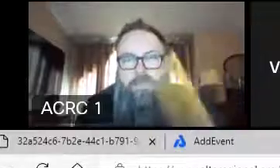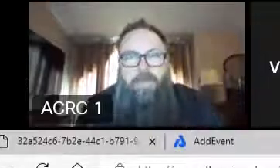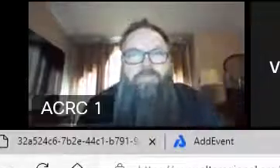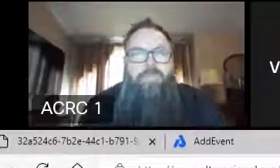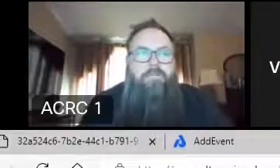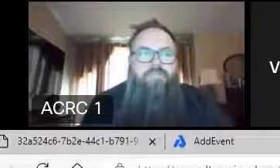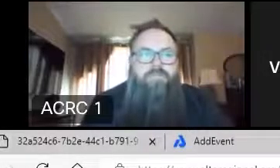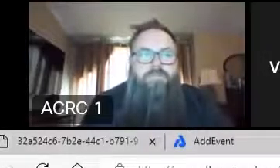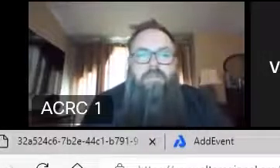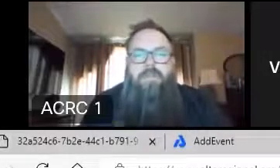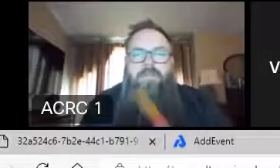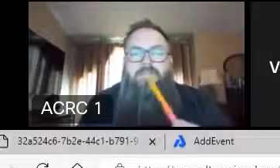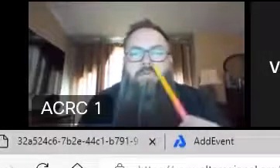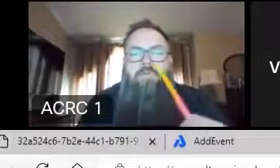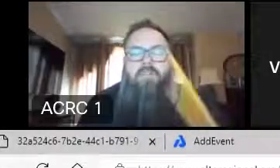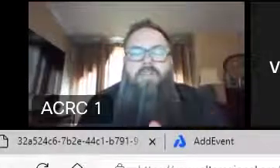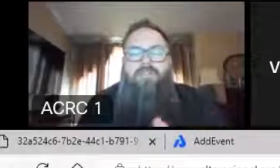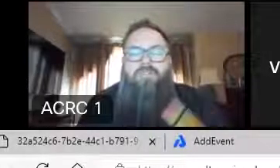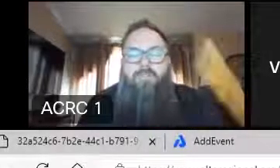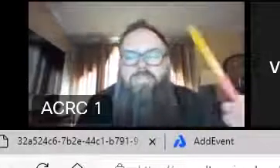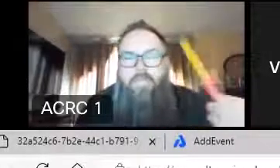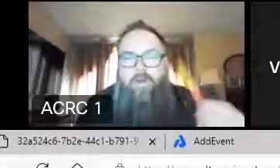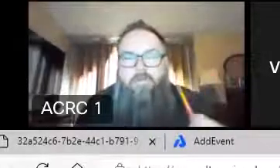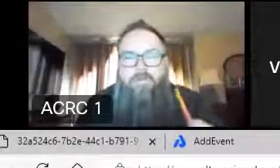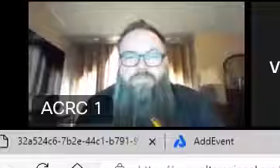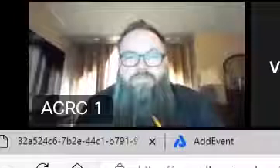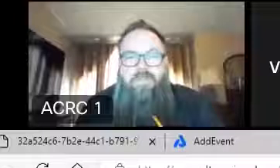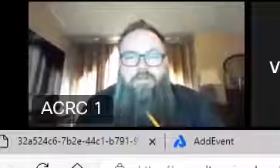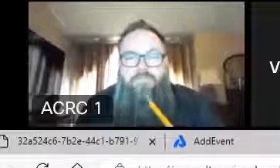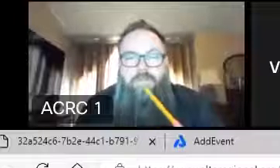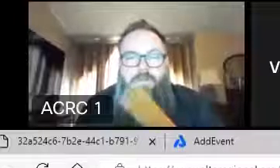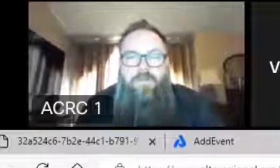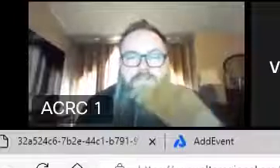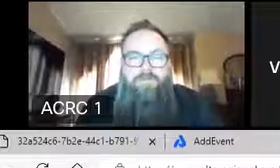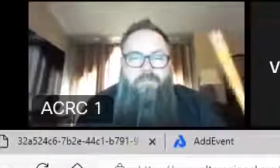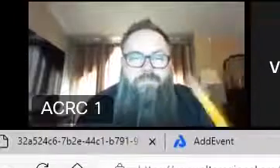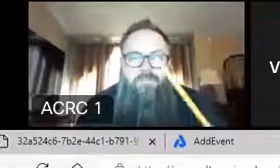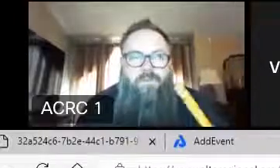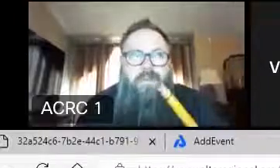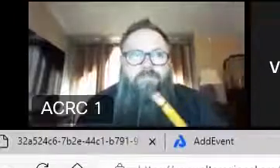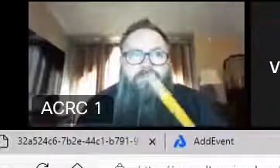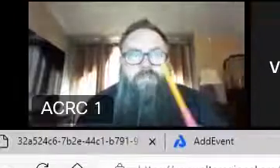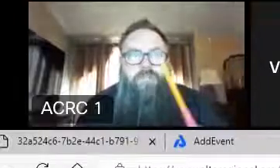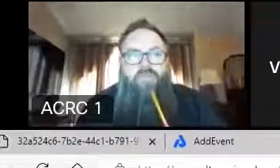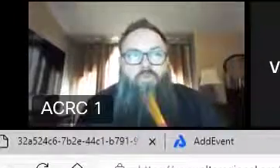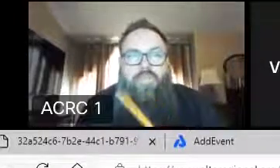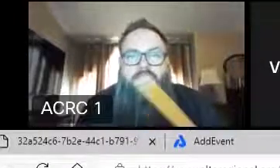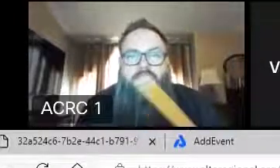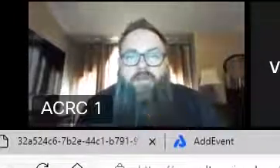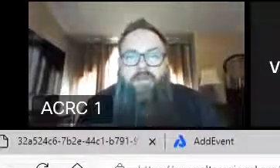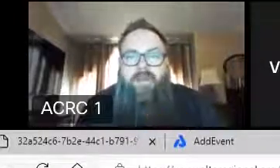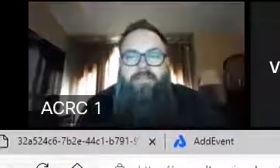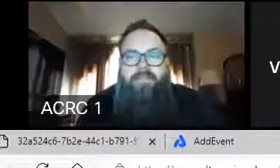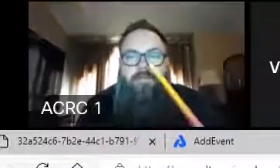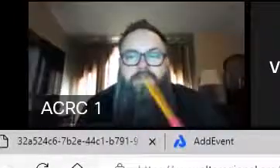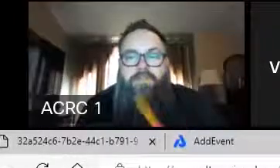those 4,000 individuals. So we have made a determination at our regional center to request our service coordinators to reach out